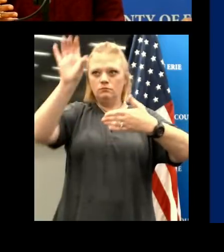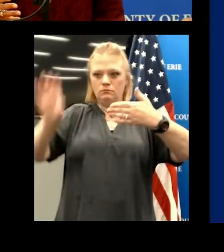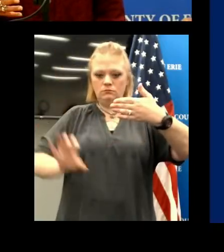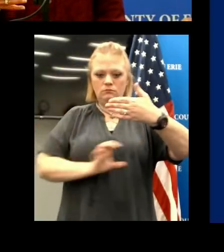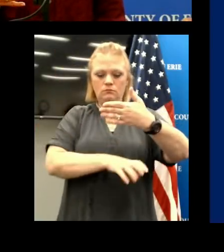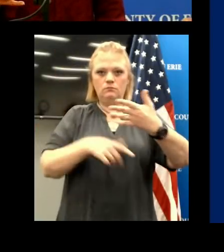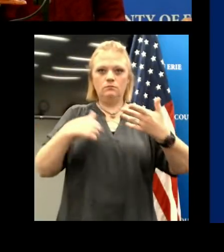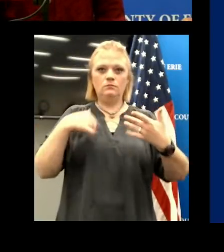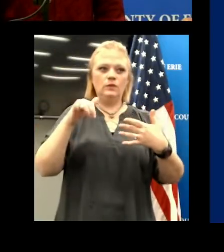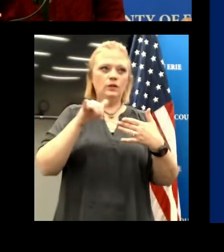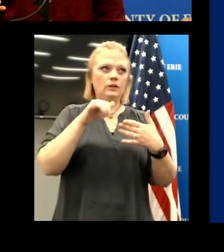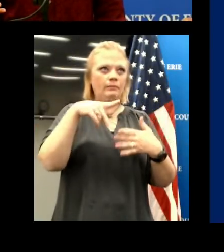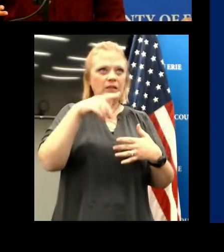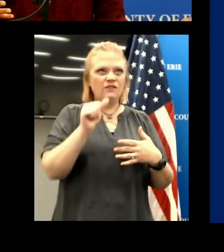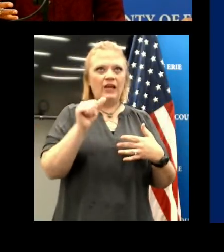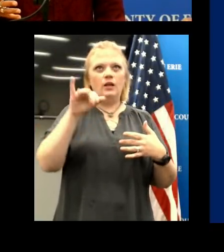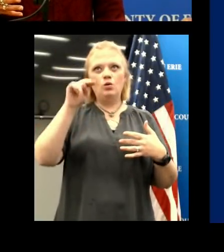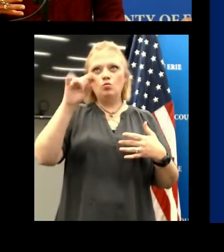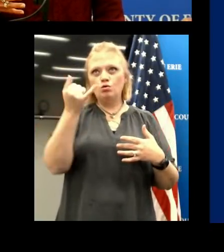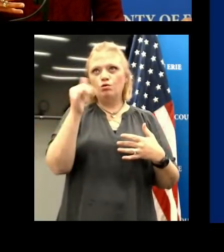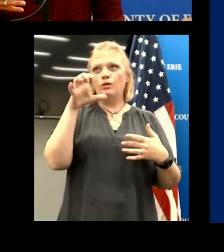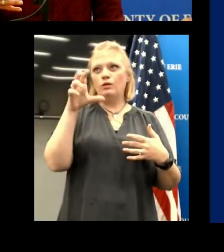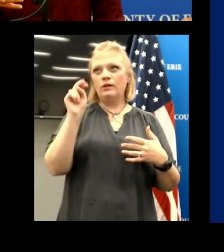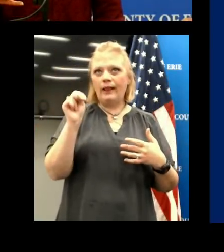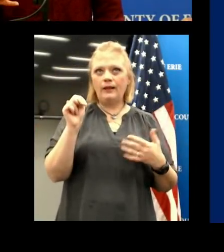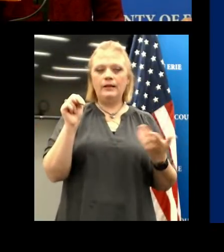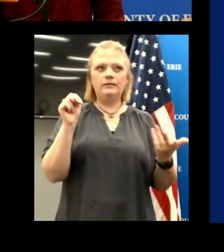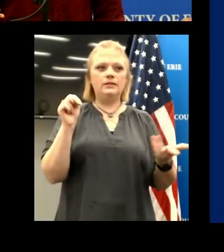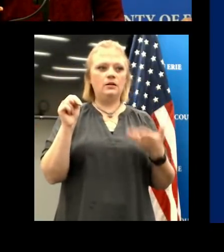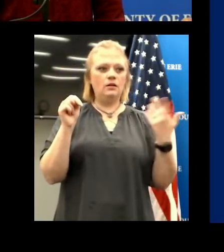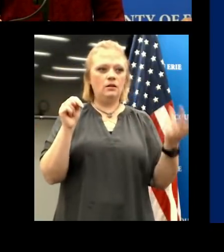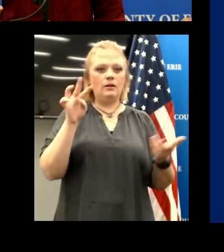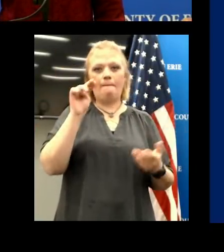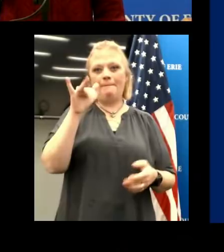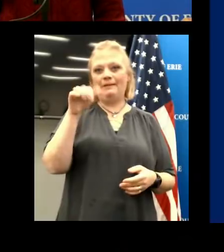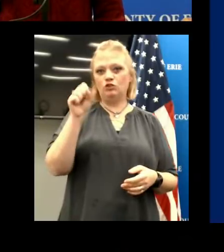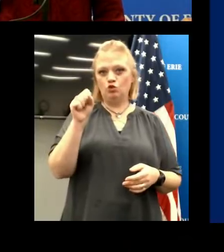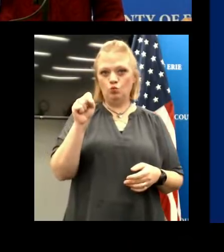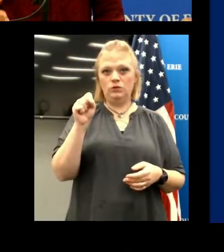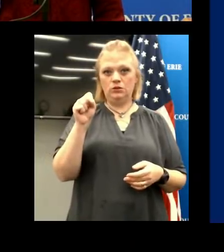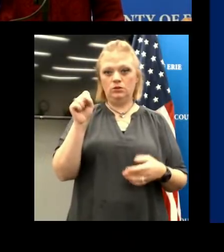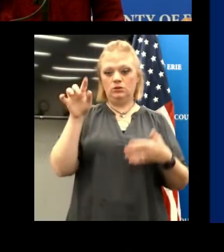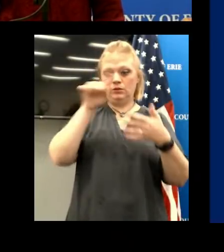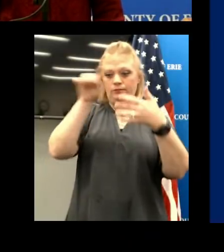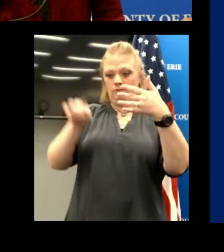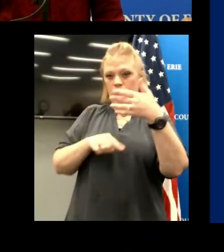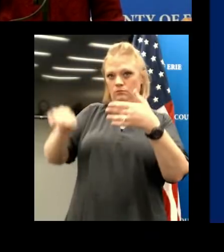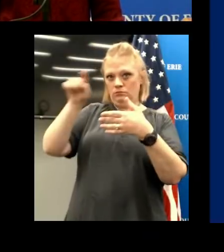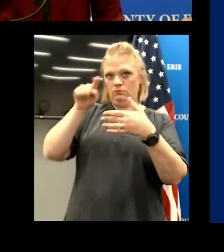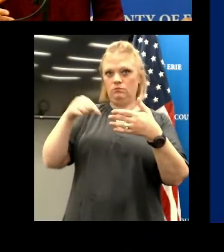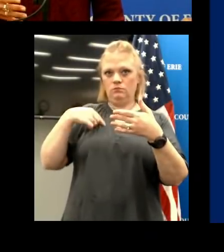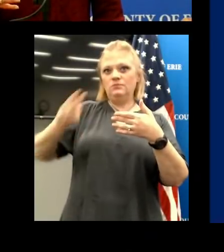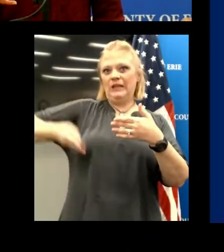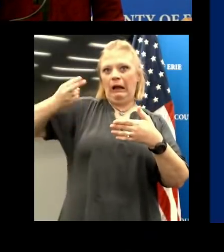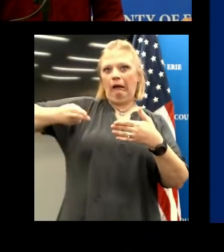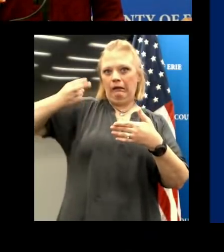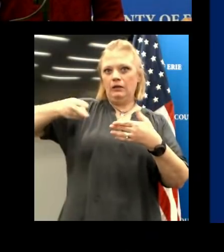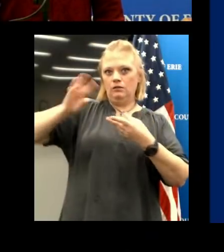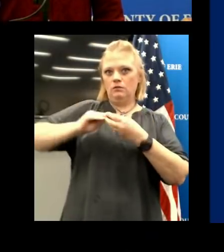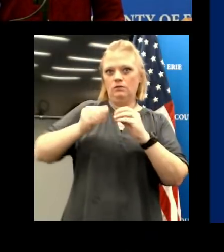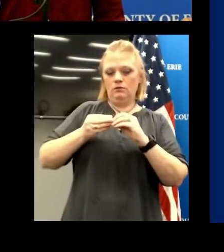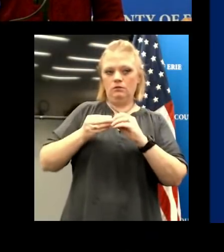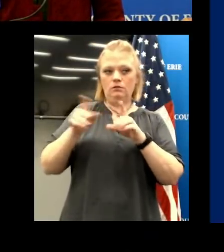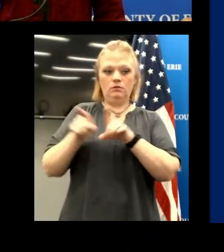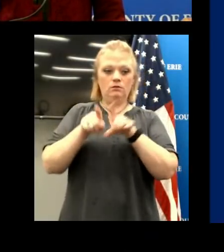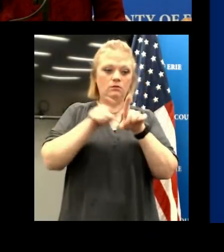Jersey, Connecticut, and Massachusetts have high rates, and as